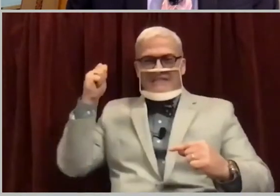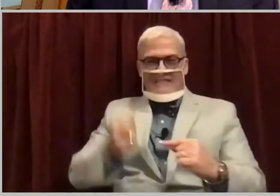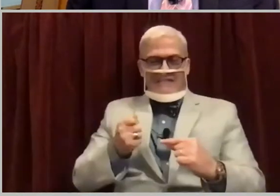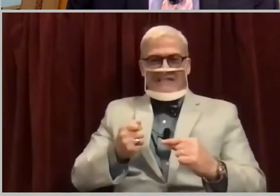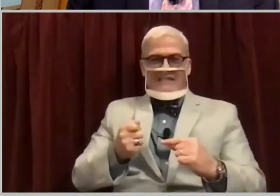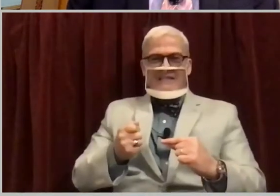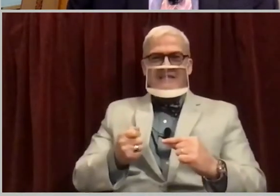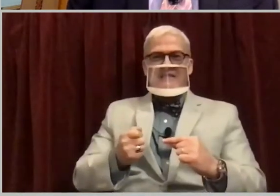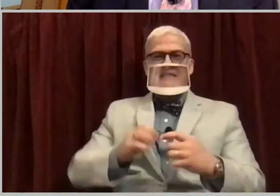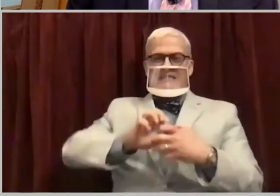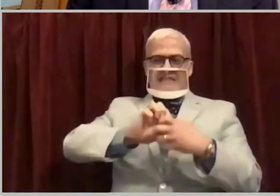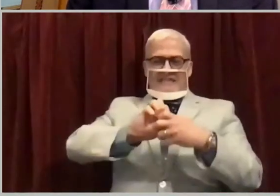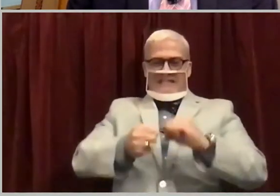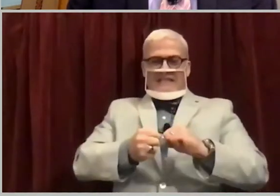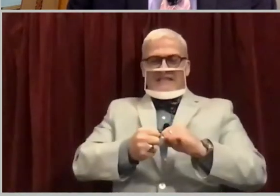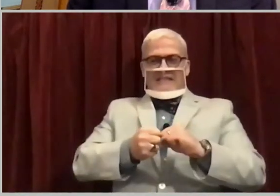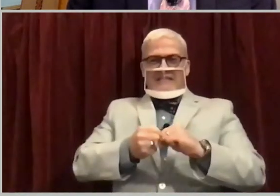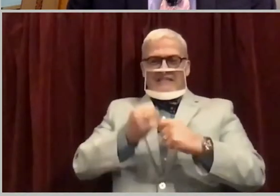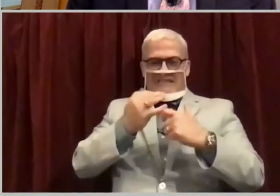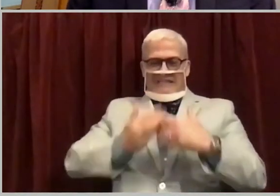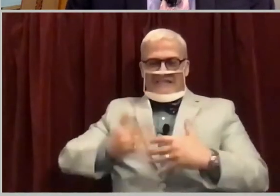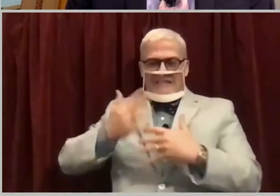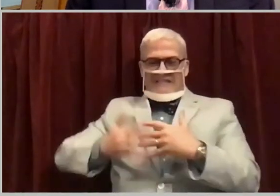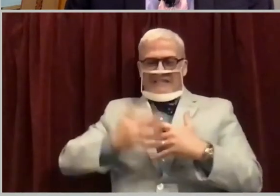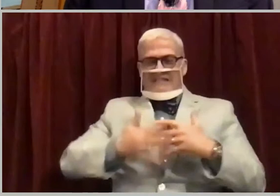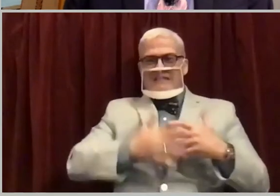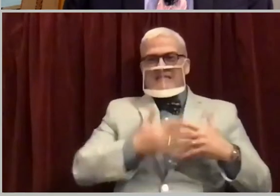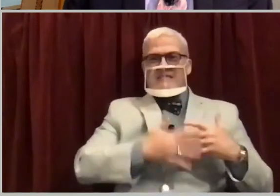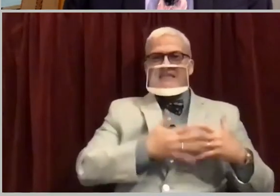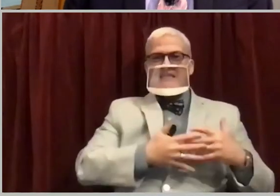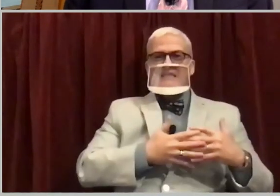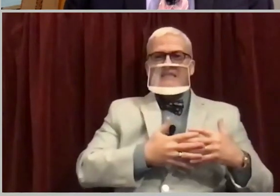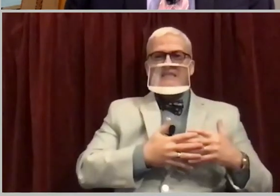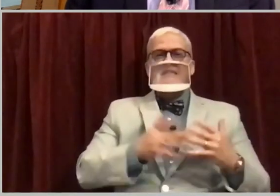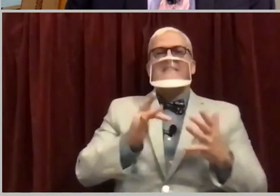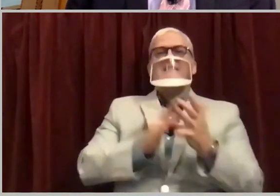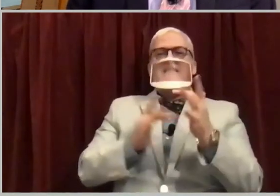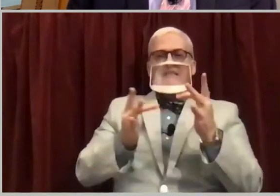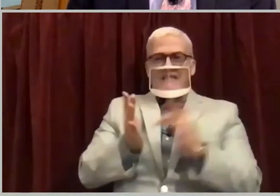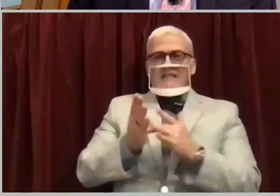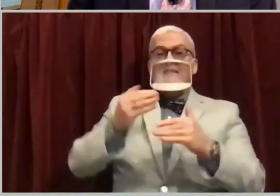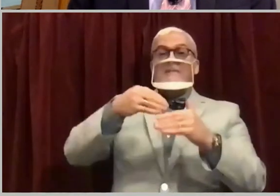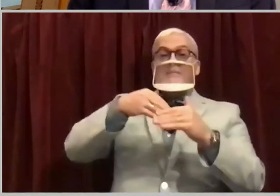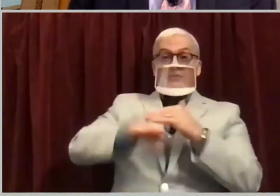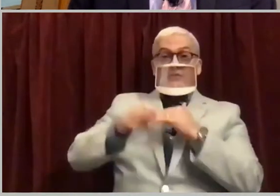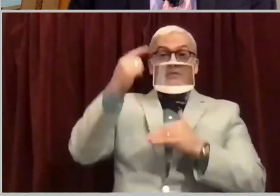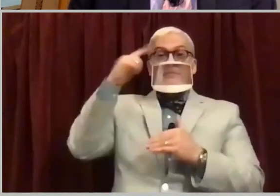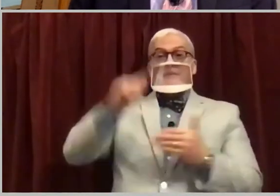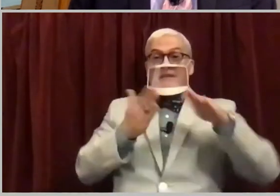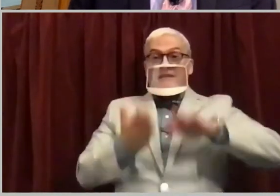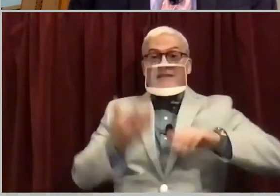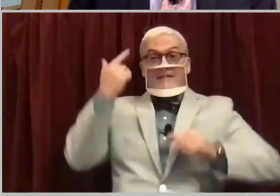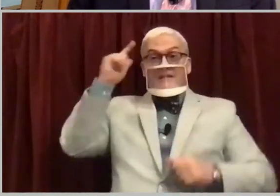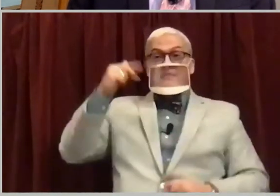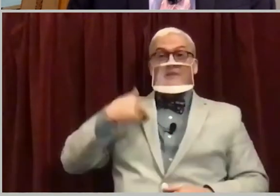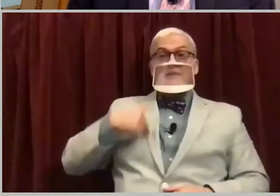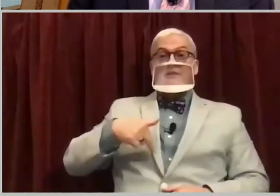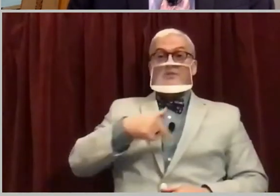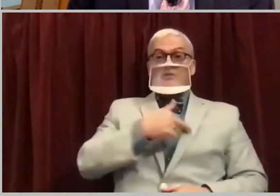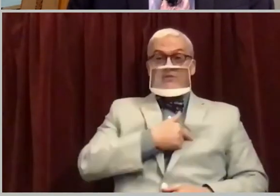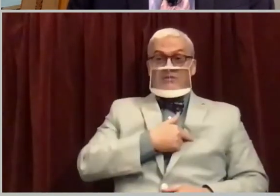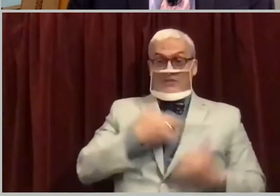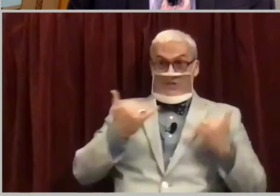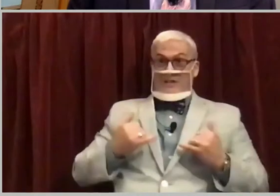and ripped open by a spear in his side. Jesus was born to die so that we who are dead in our